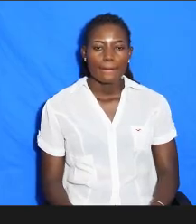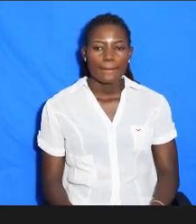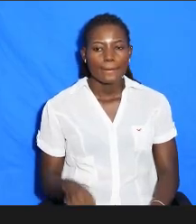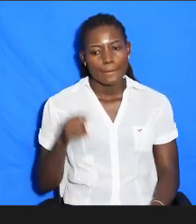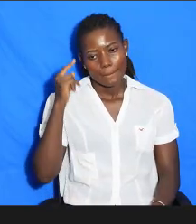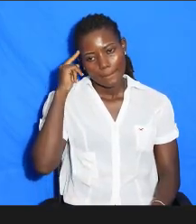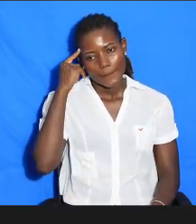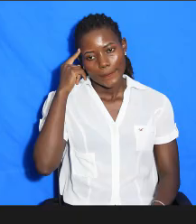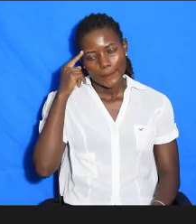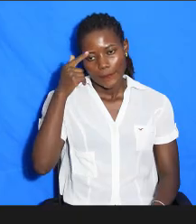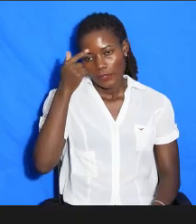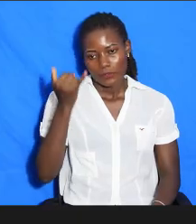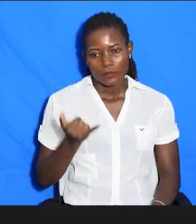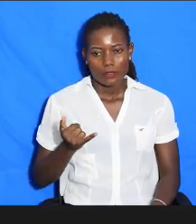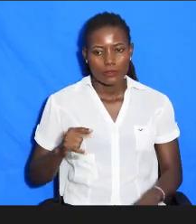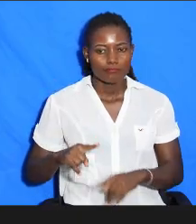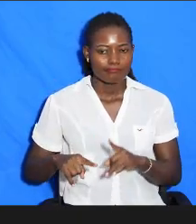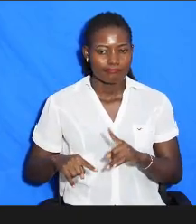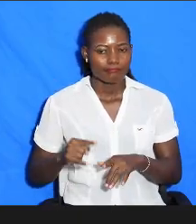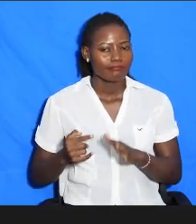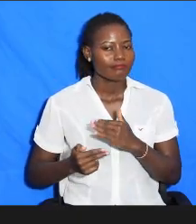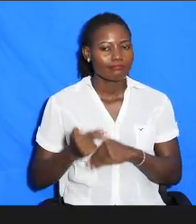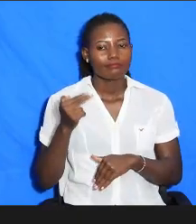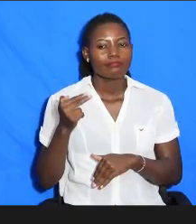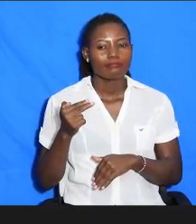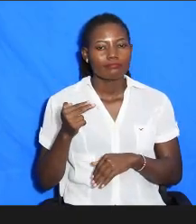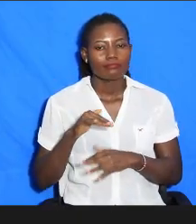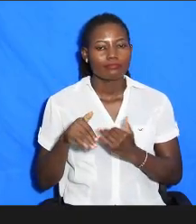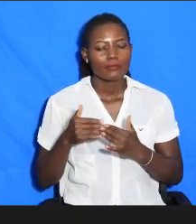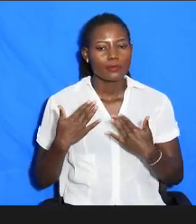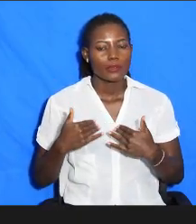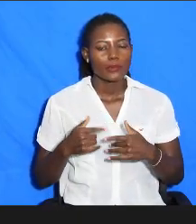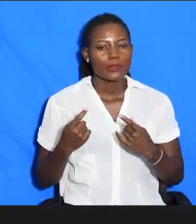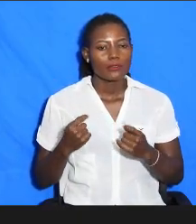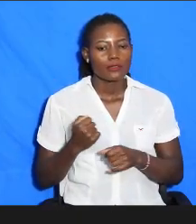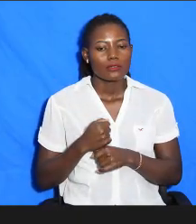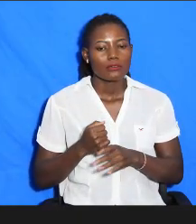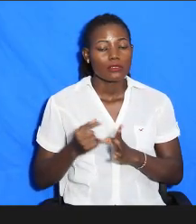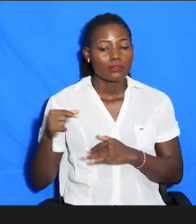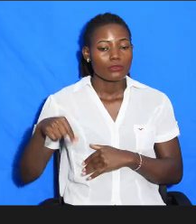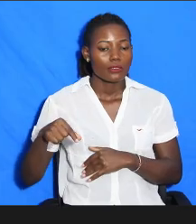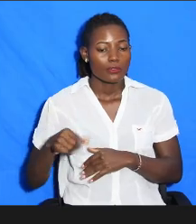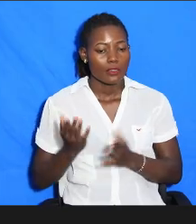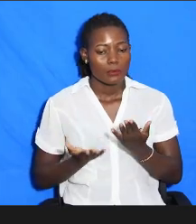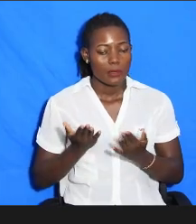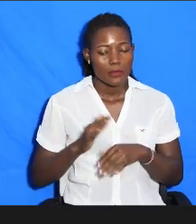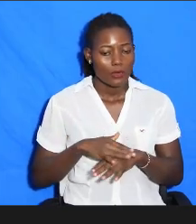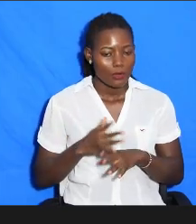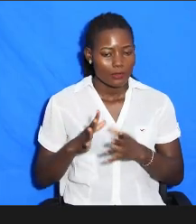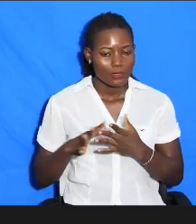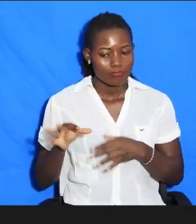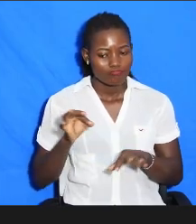standards have already gone up, so now everyone works towards even trying to qualifying on the maybe on the trials or something like that.